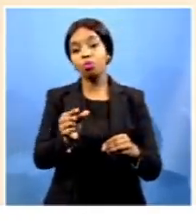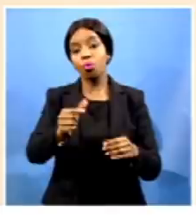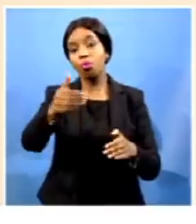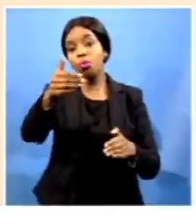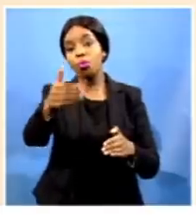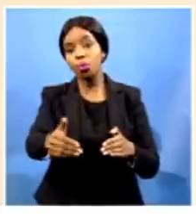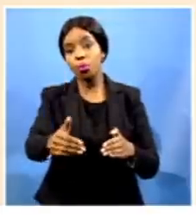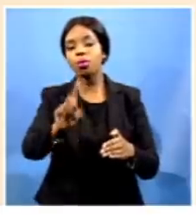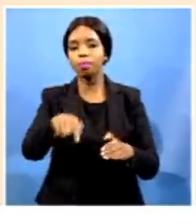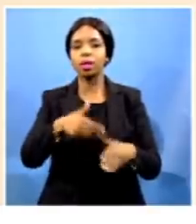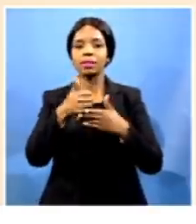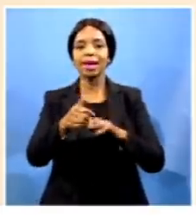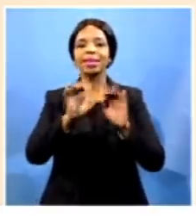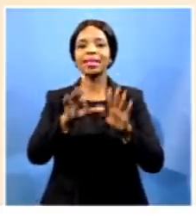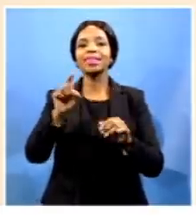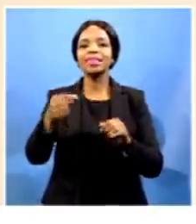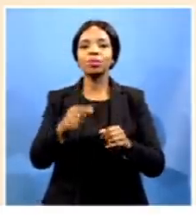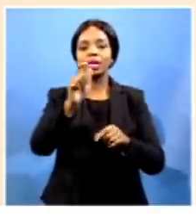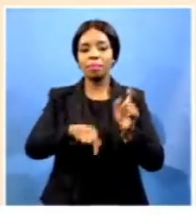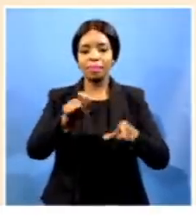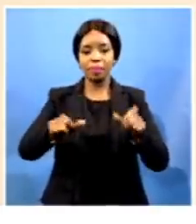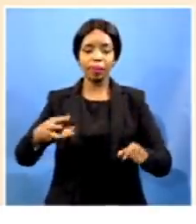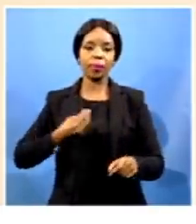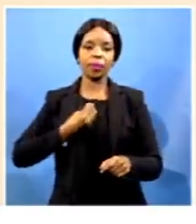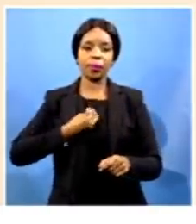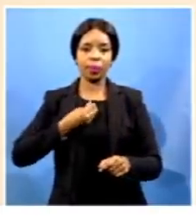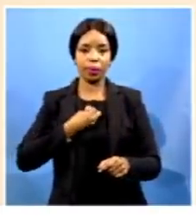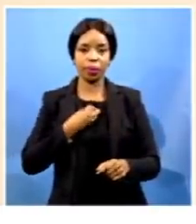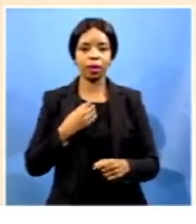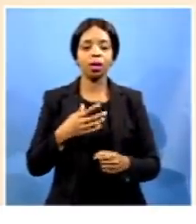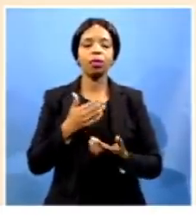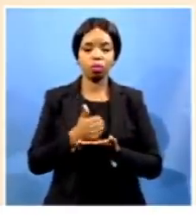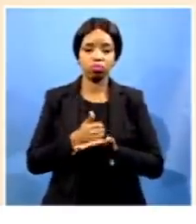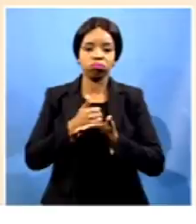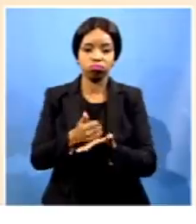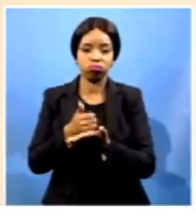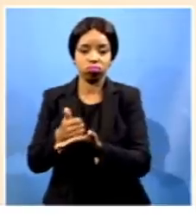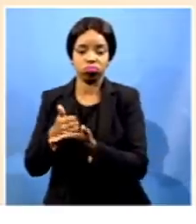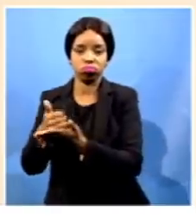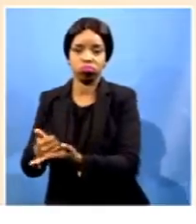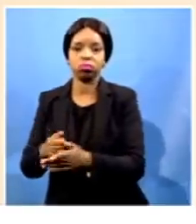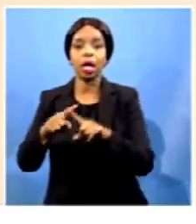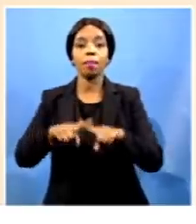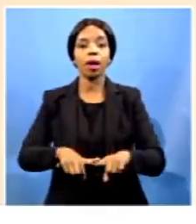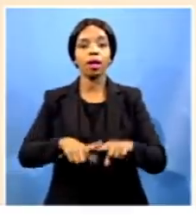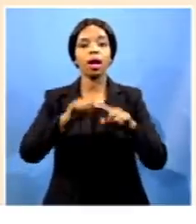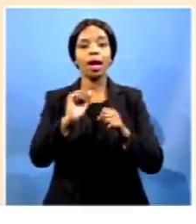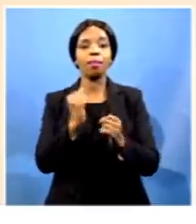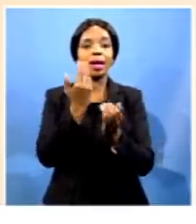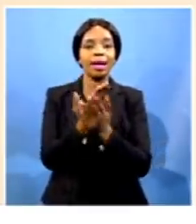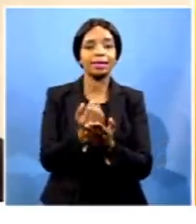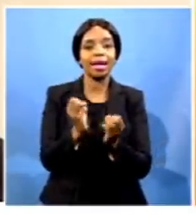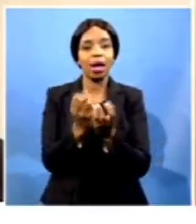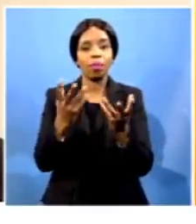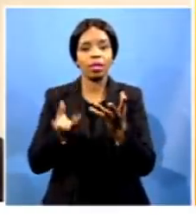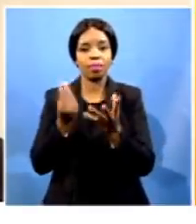young people who would have, by the way, welcomed this type of initiative, judging by the applications that we're already receiving. So